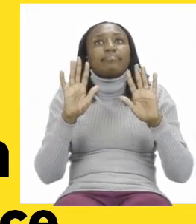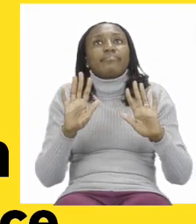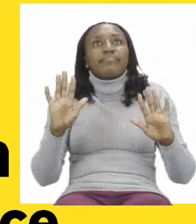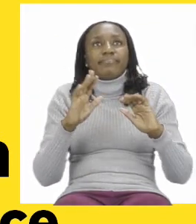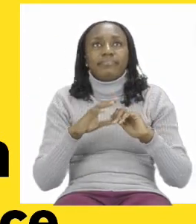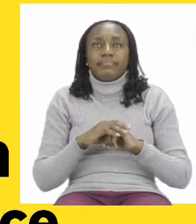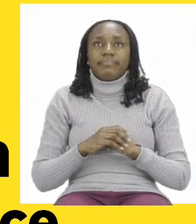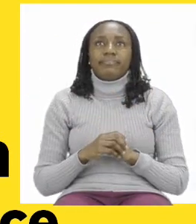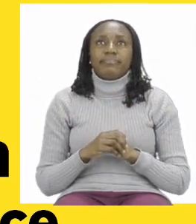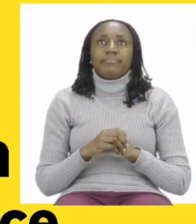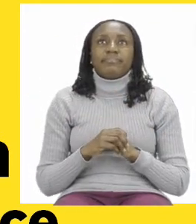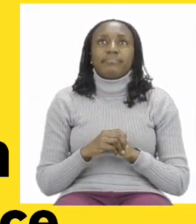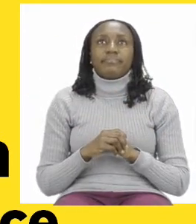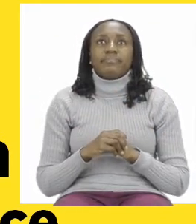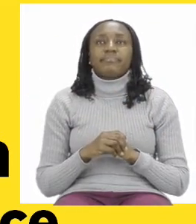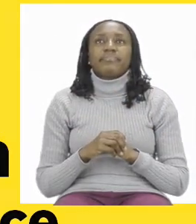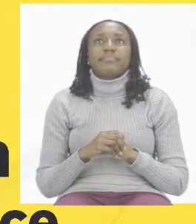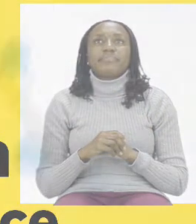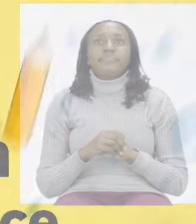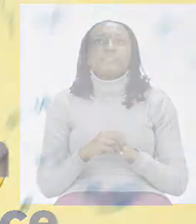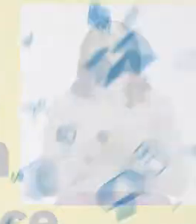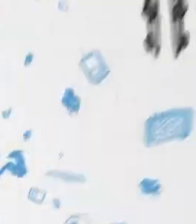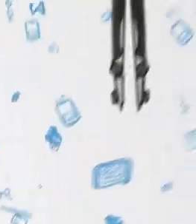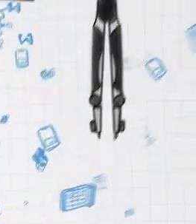floating and coloring.